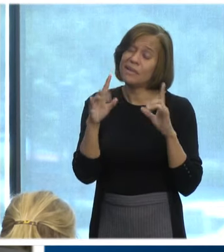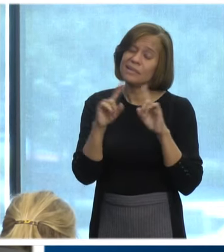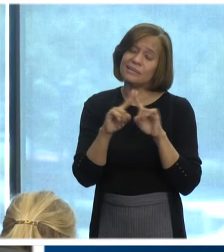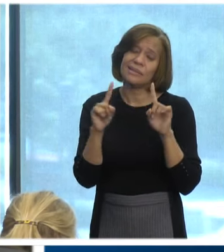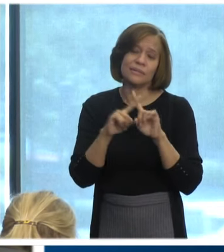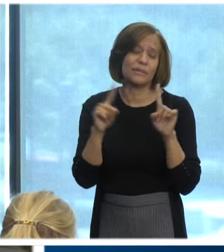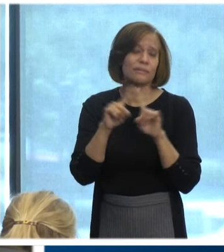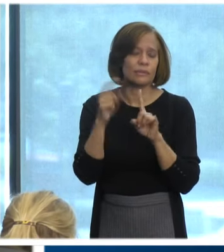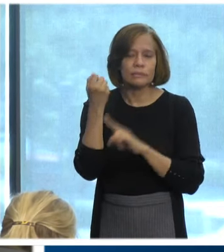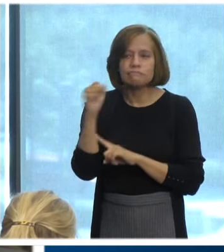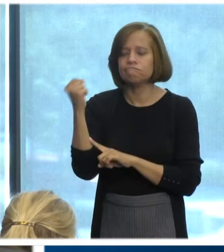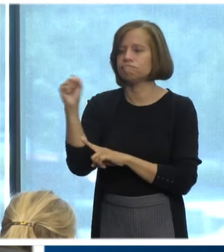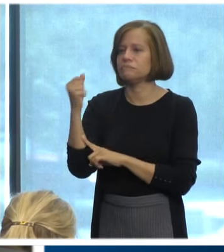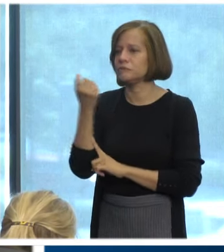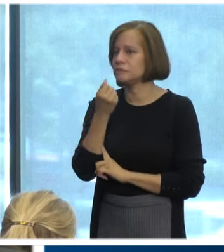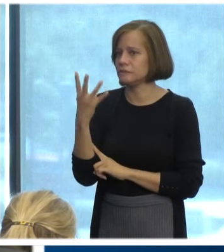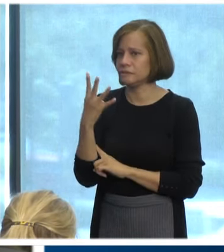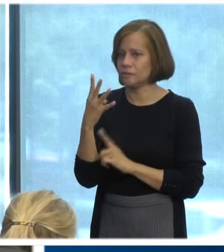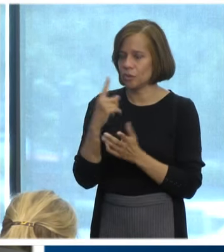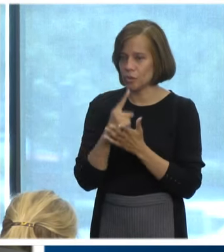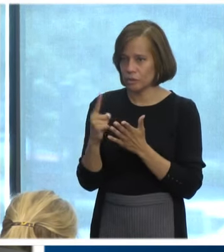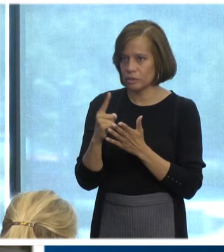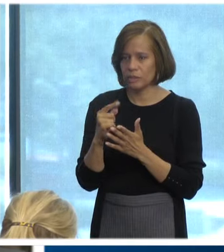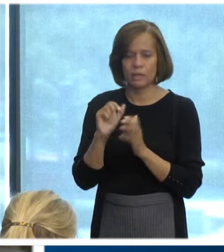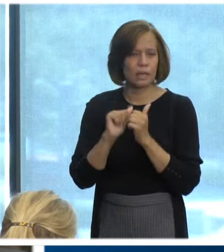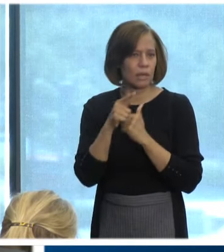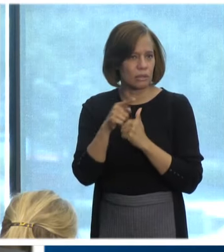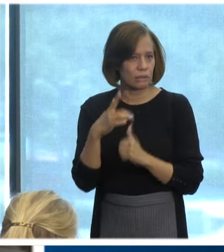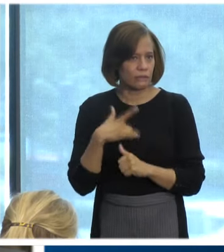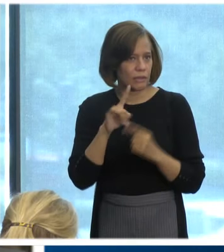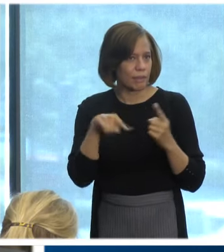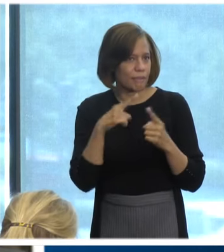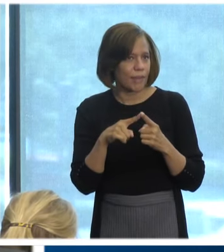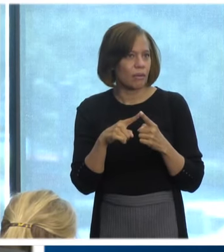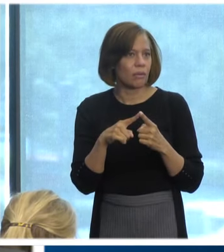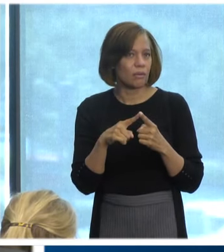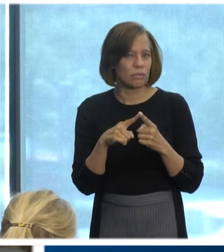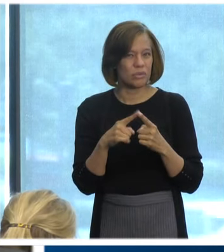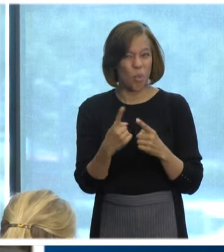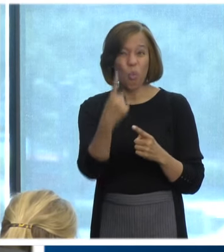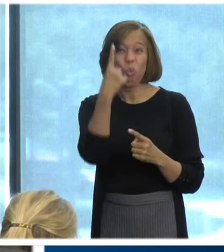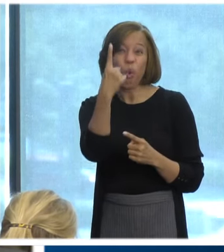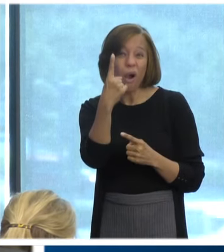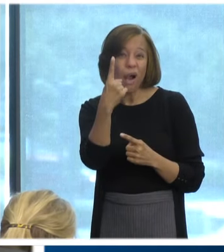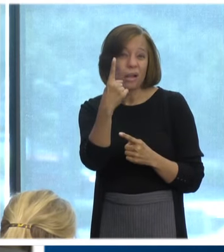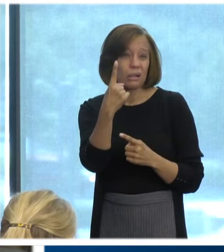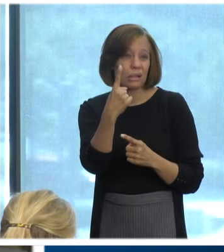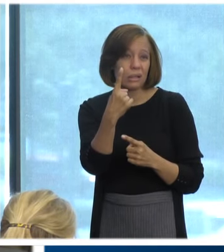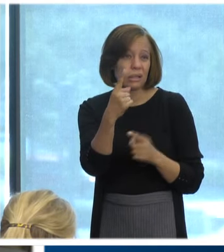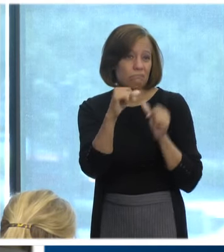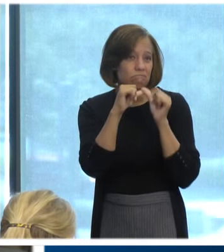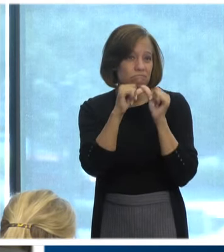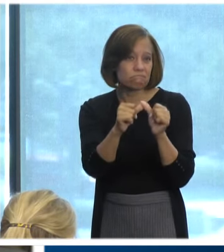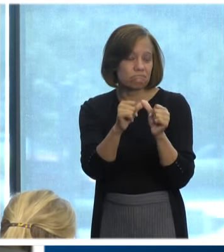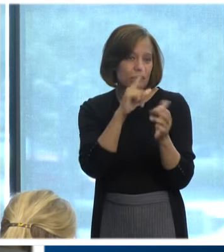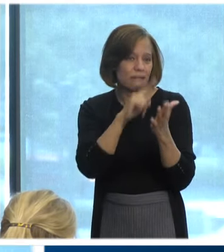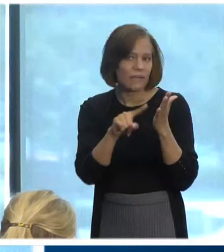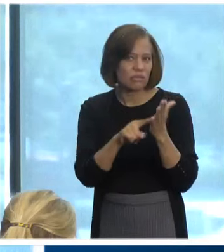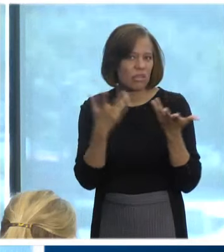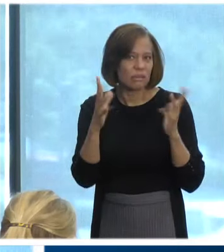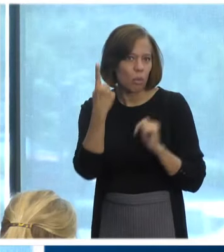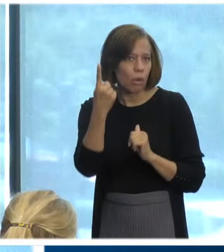over several weeks, how do you feel about the findings that there was one sustained allegation against your officers? Well,